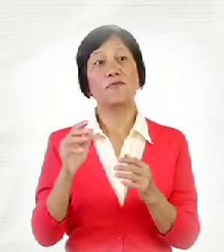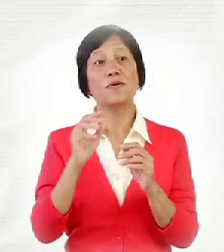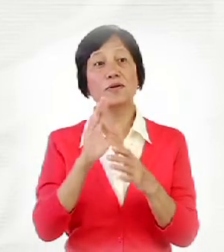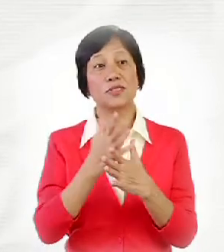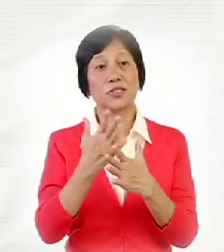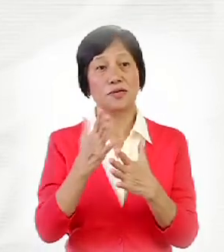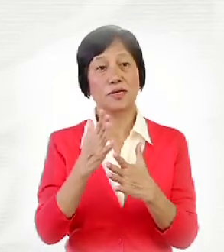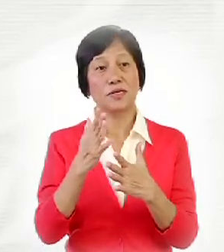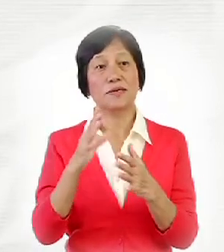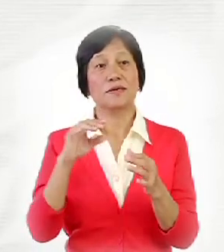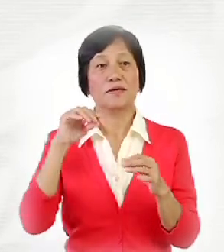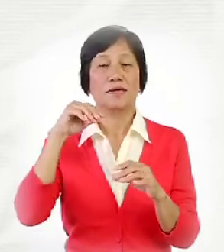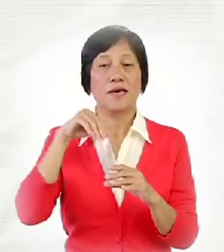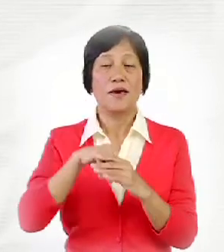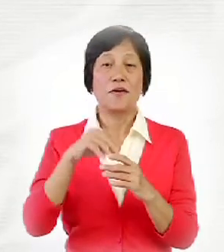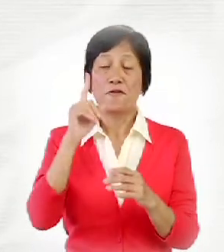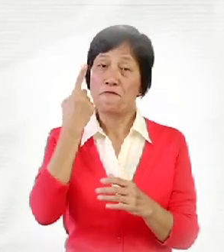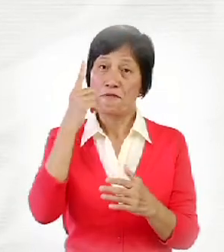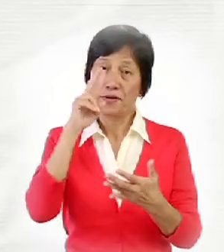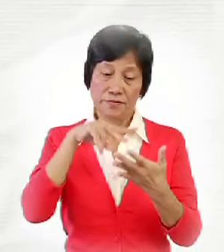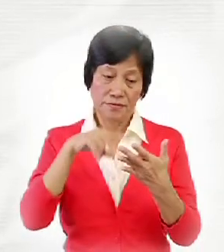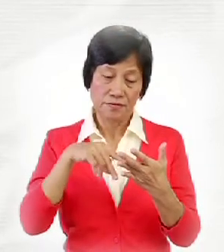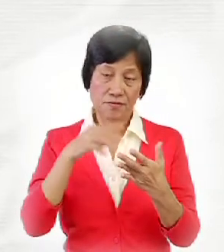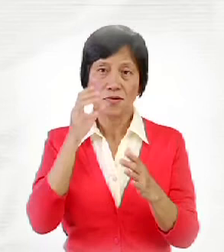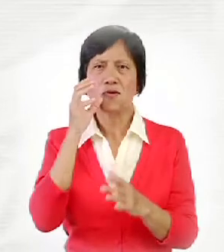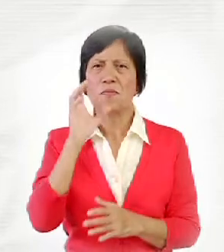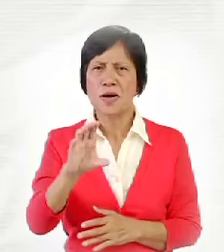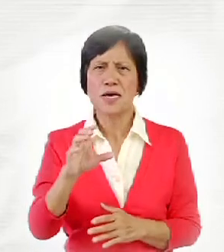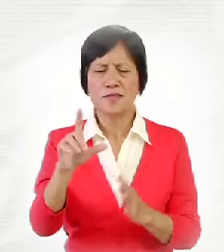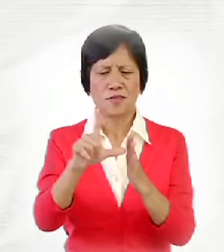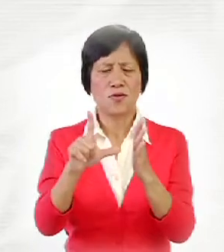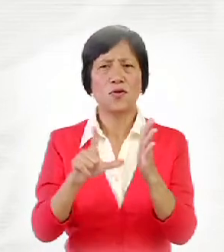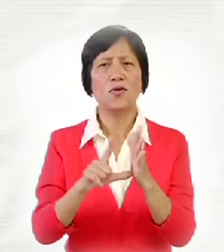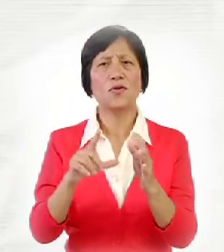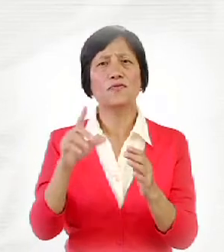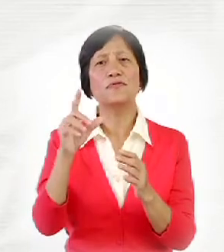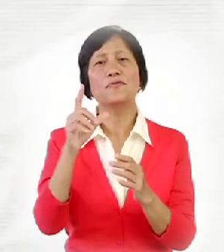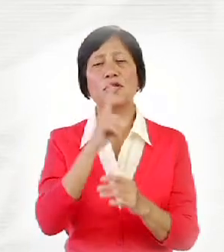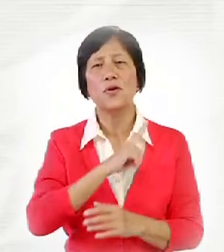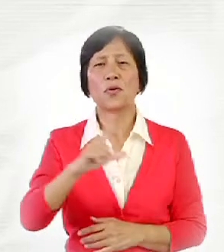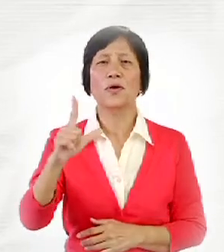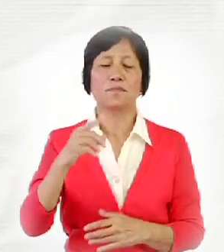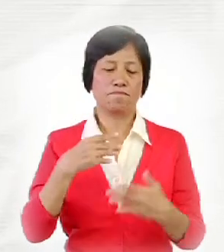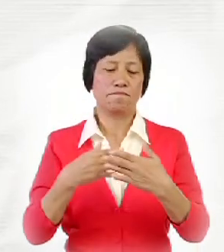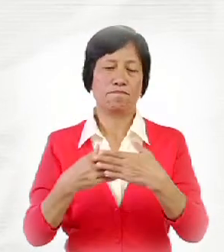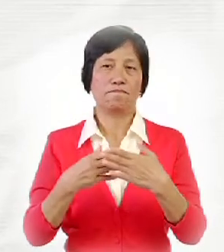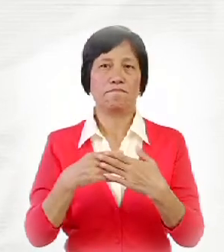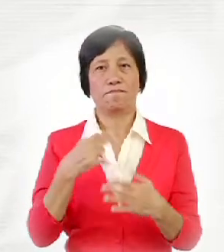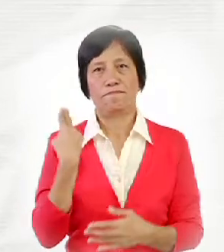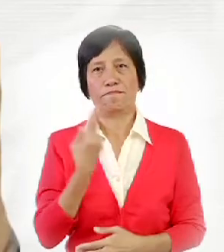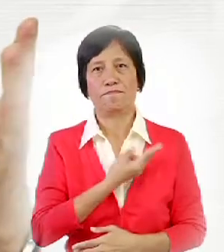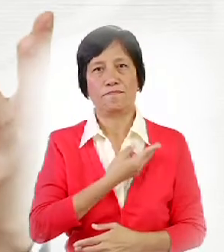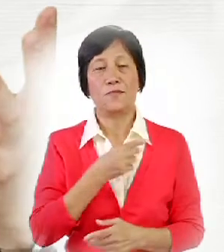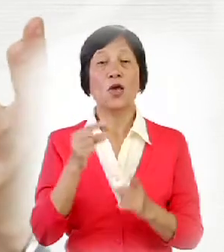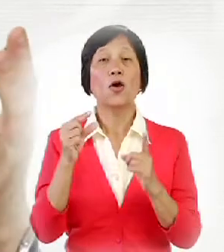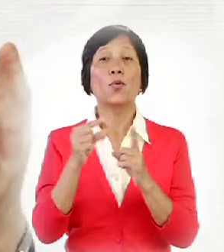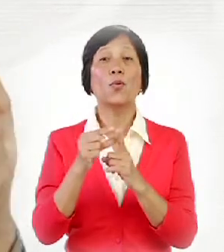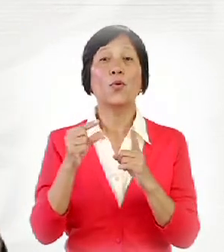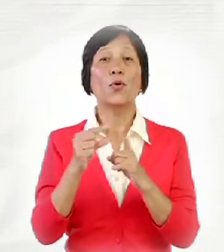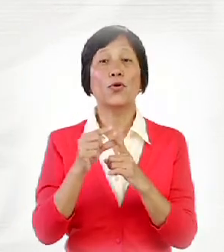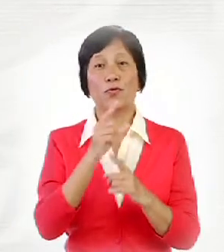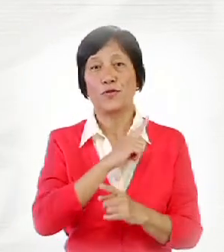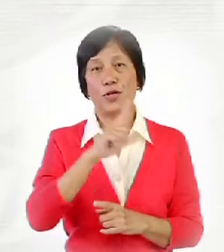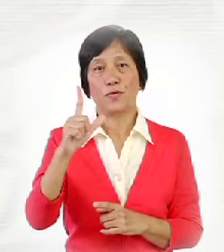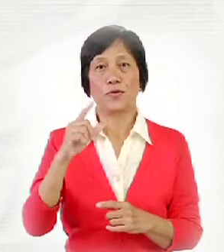first reading, the command, the law of the Lord is near us. The word of the